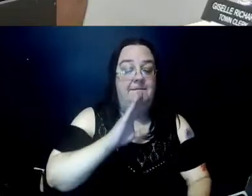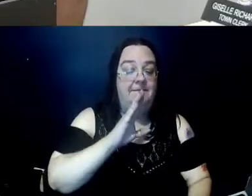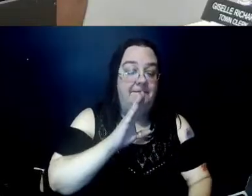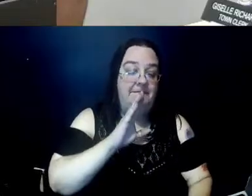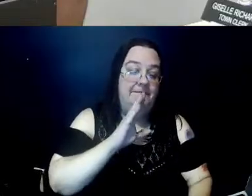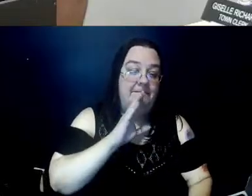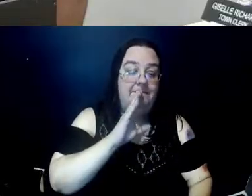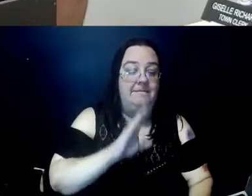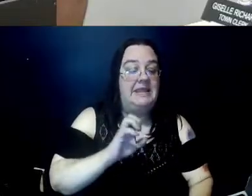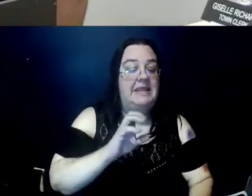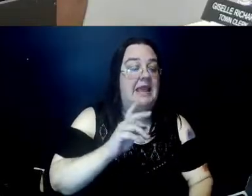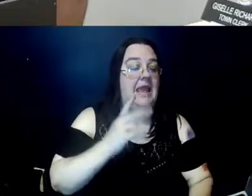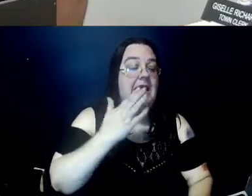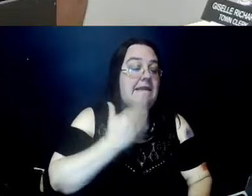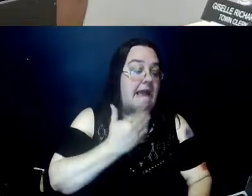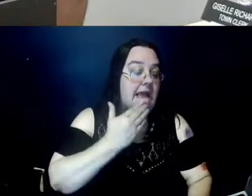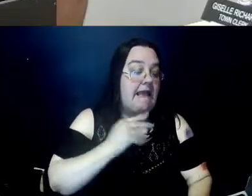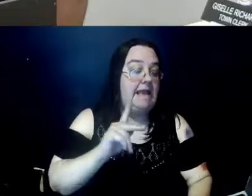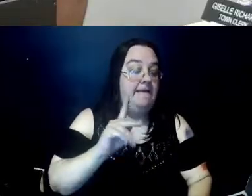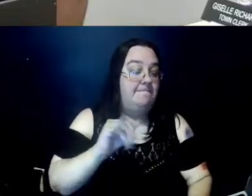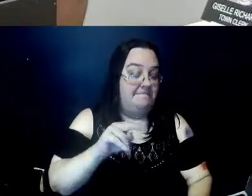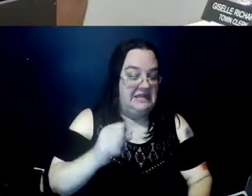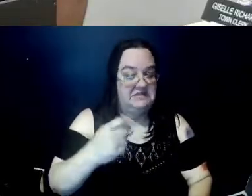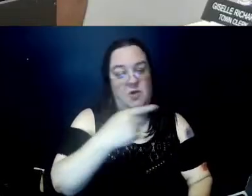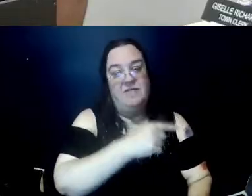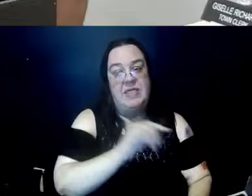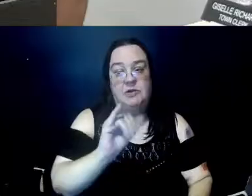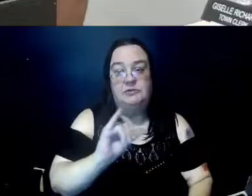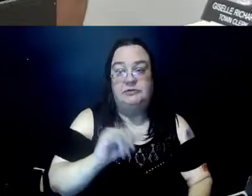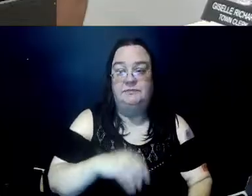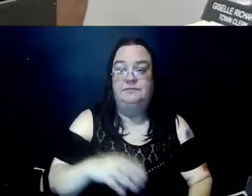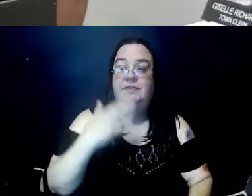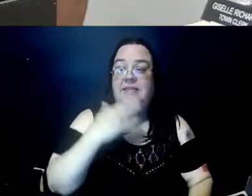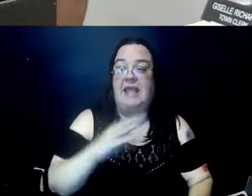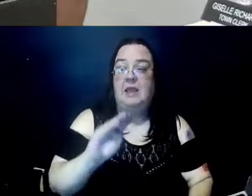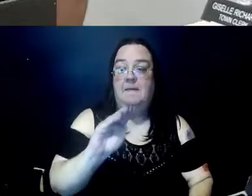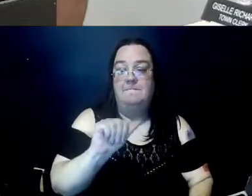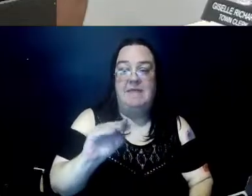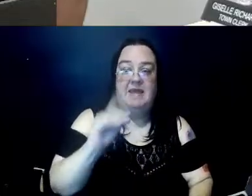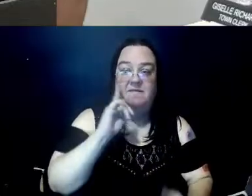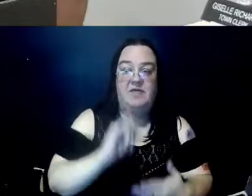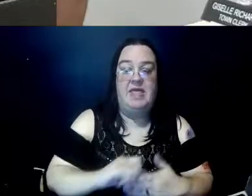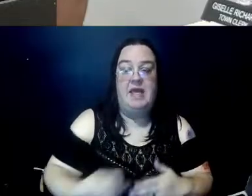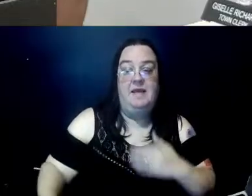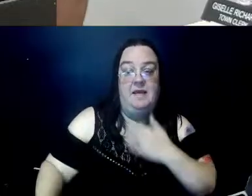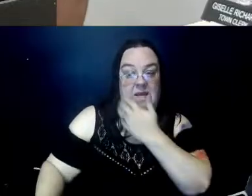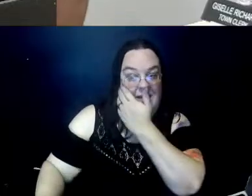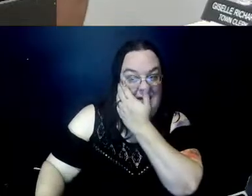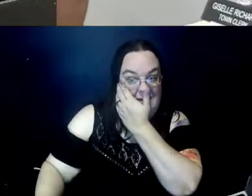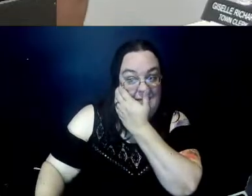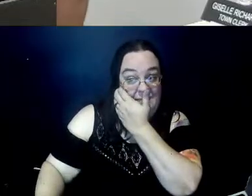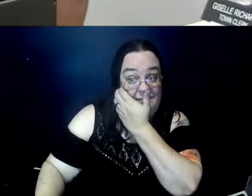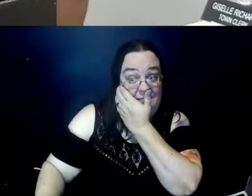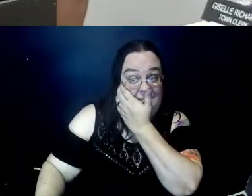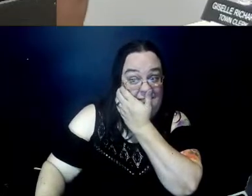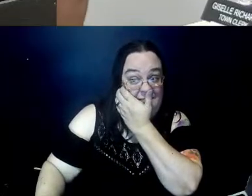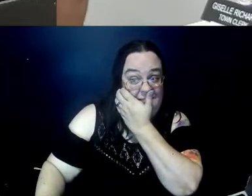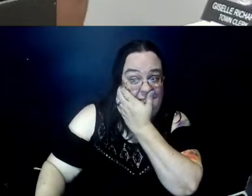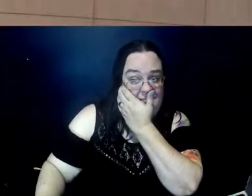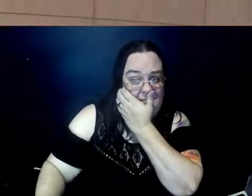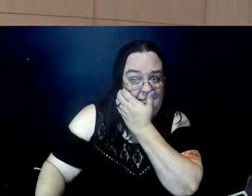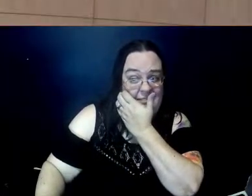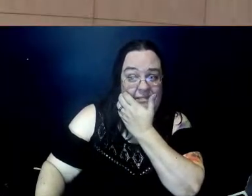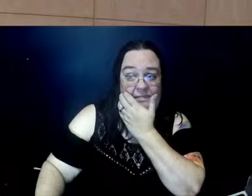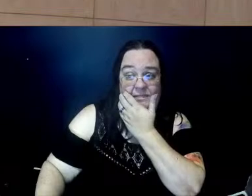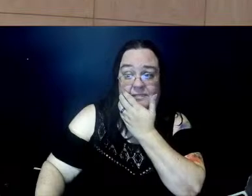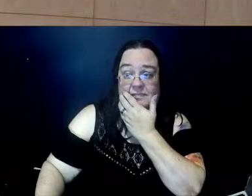and they're over here that you're welcome to take. Thank you, ma'am, for that. Are there other,